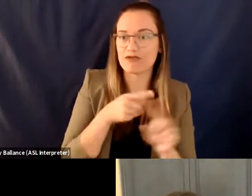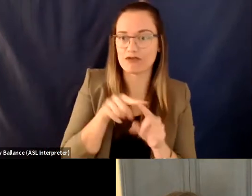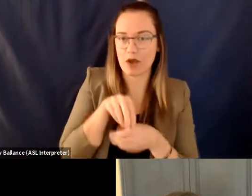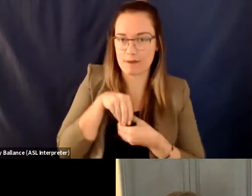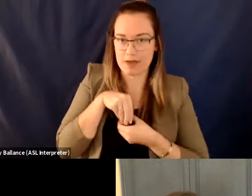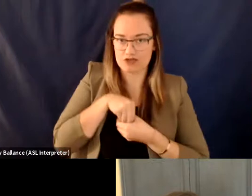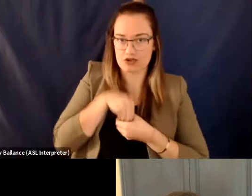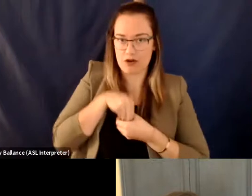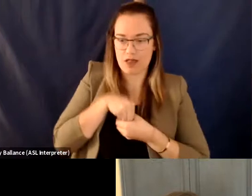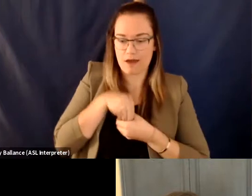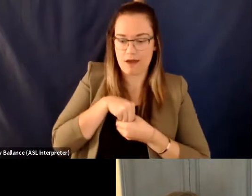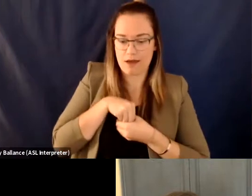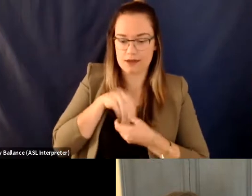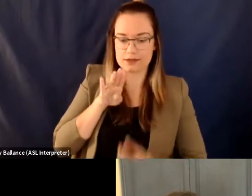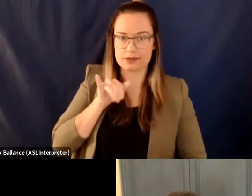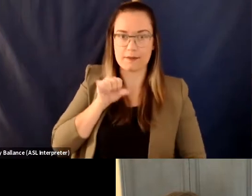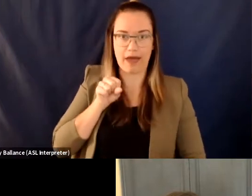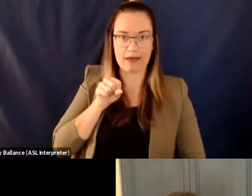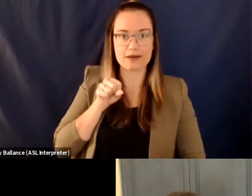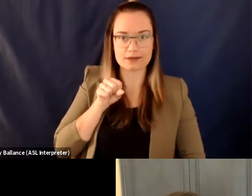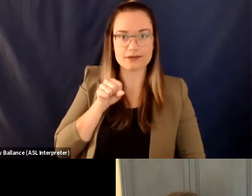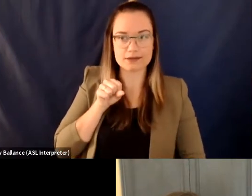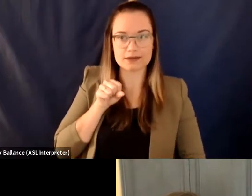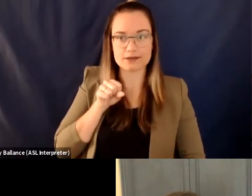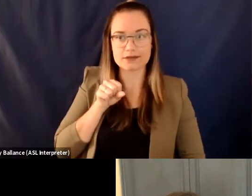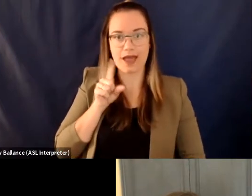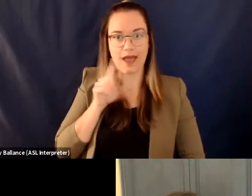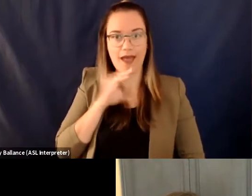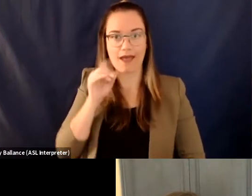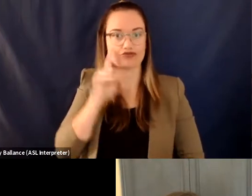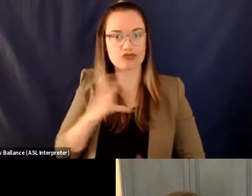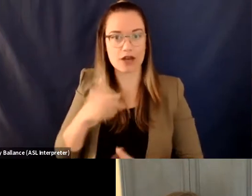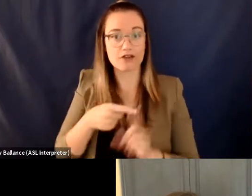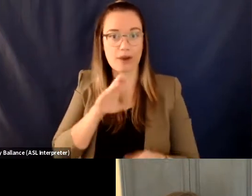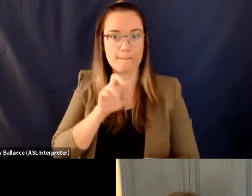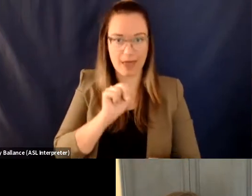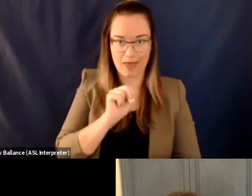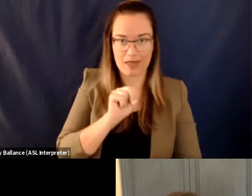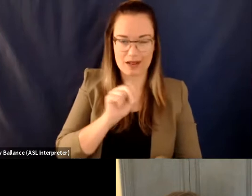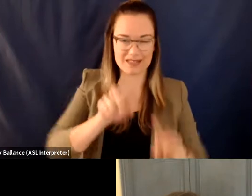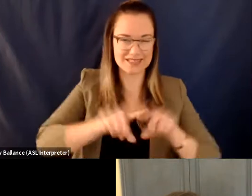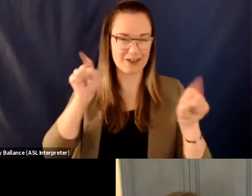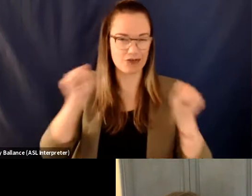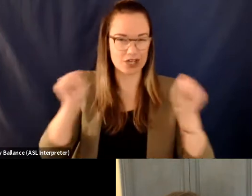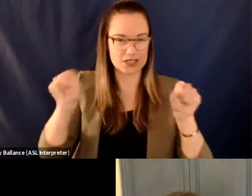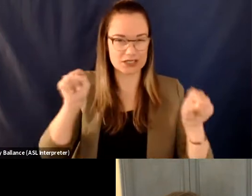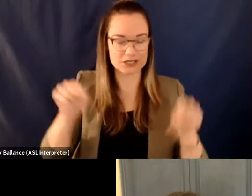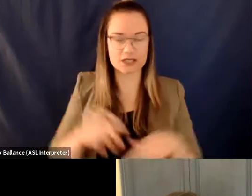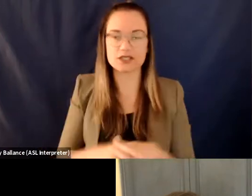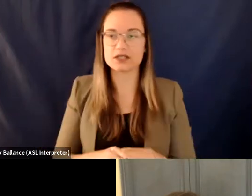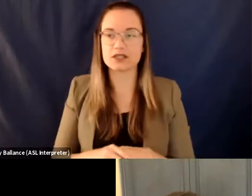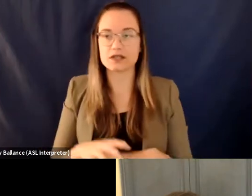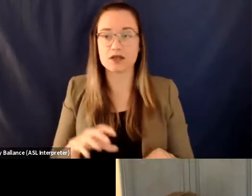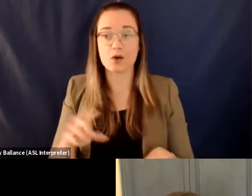internalized, you know, bias strategies that Ben deploys. I think so. You know, I think we